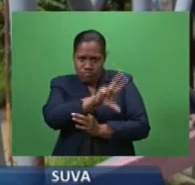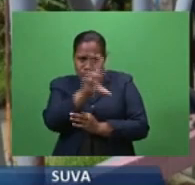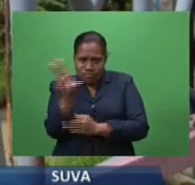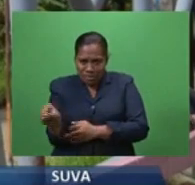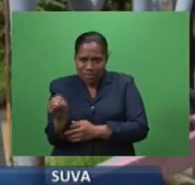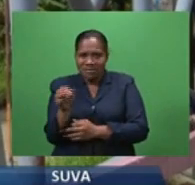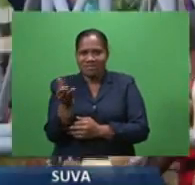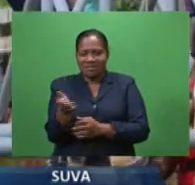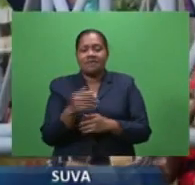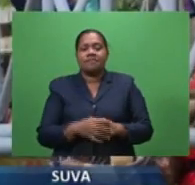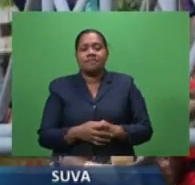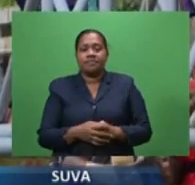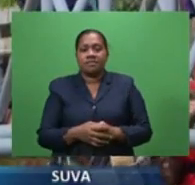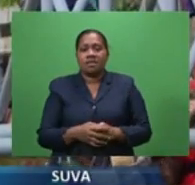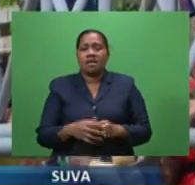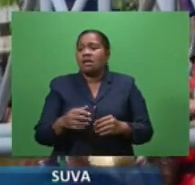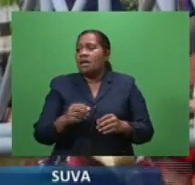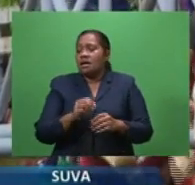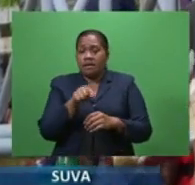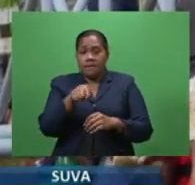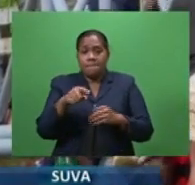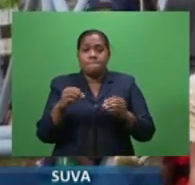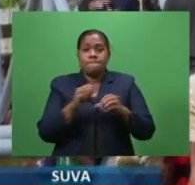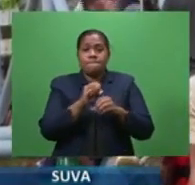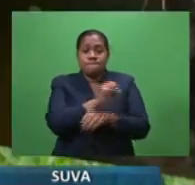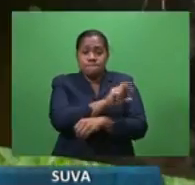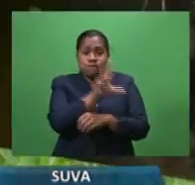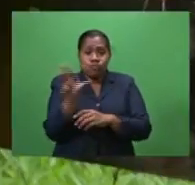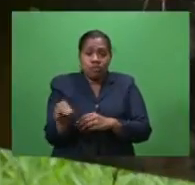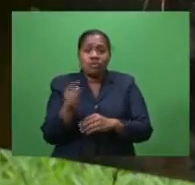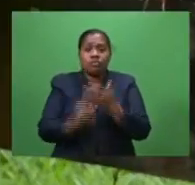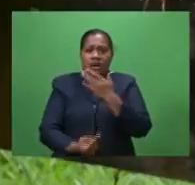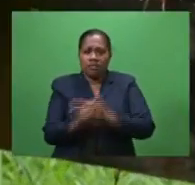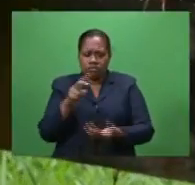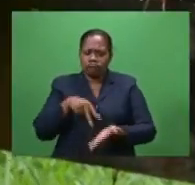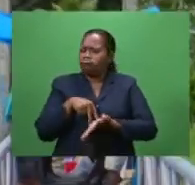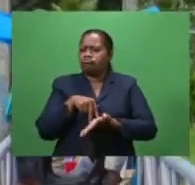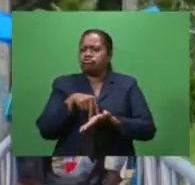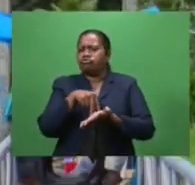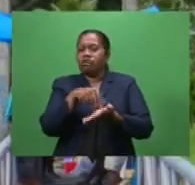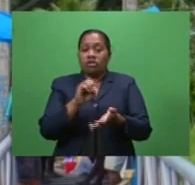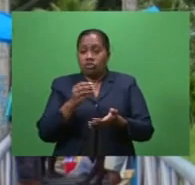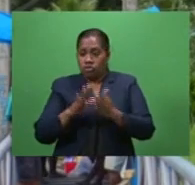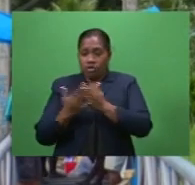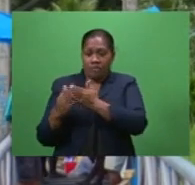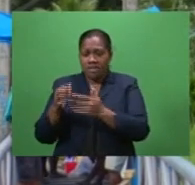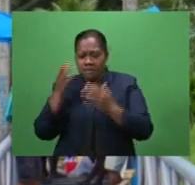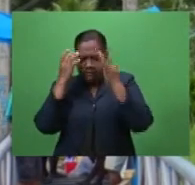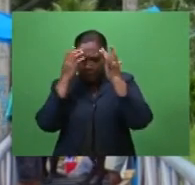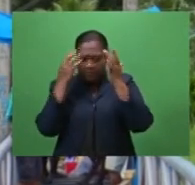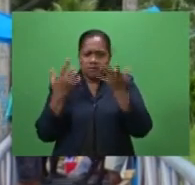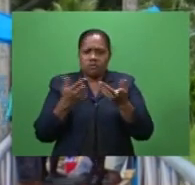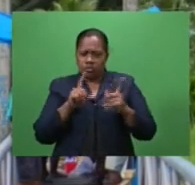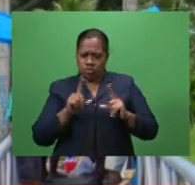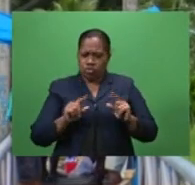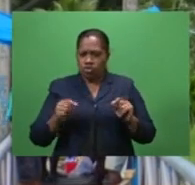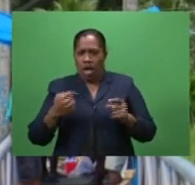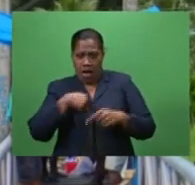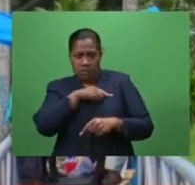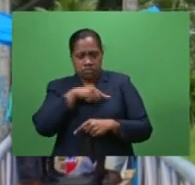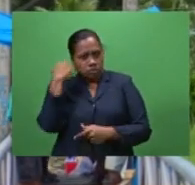has withstood many storms, but recent floods have forced this community to take action. We are so